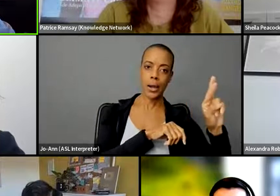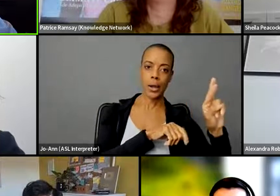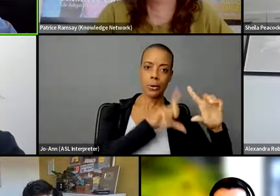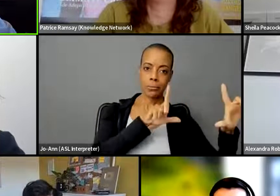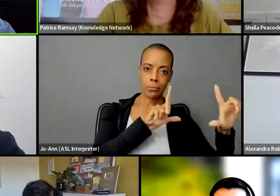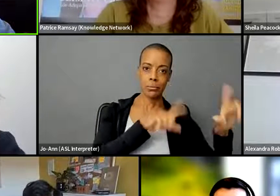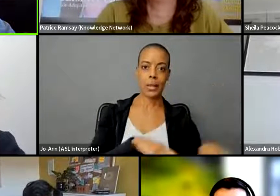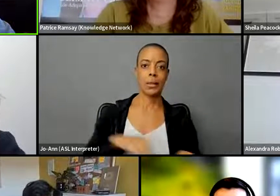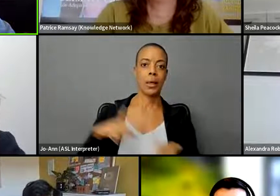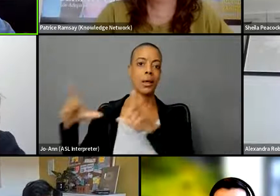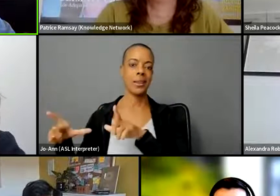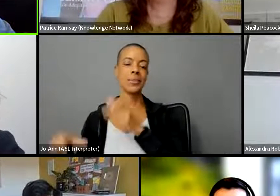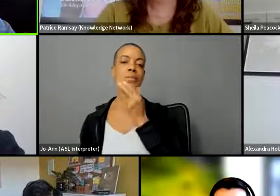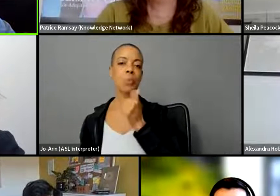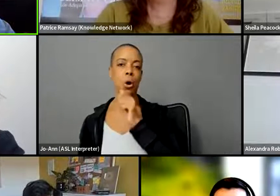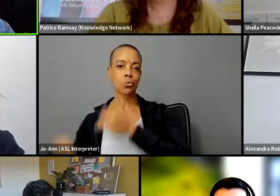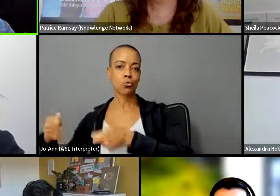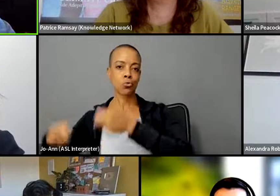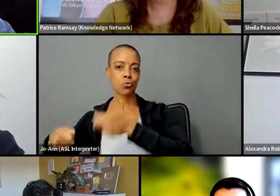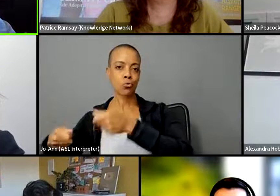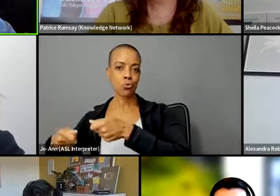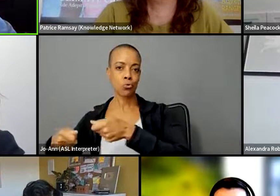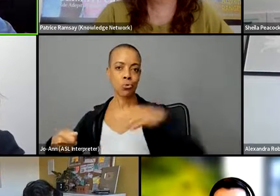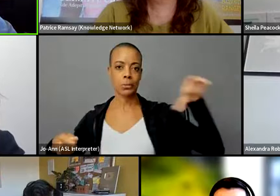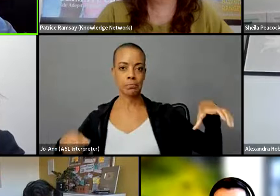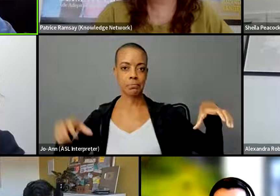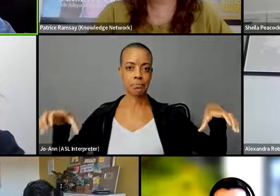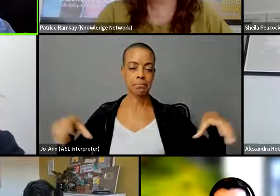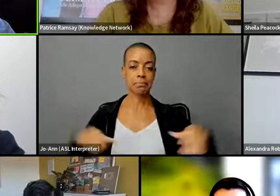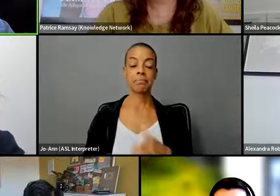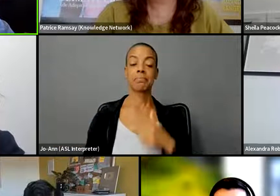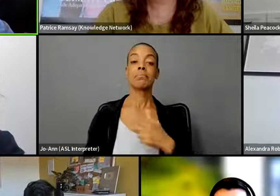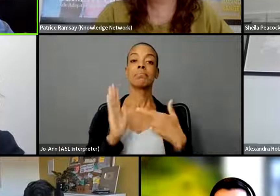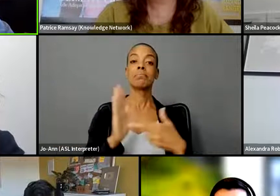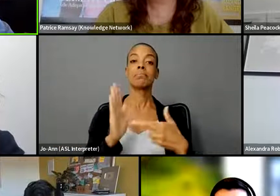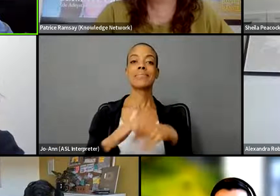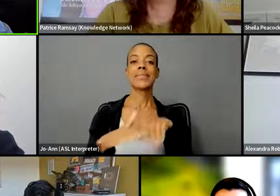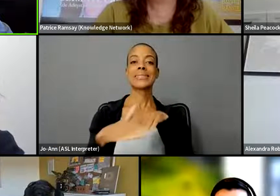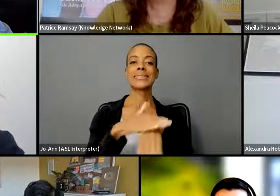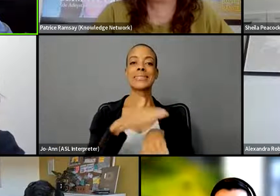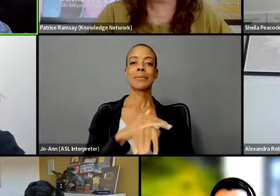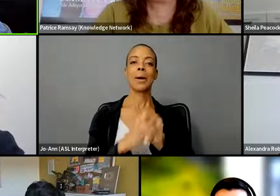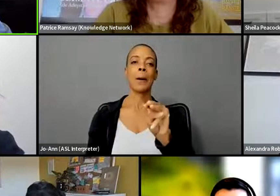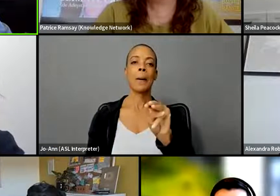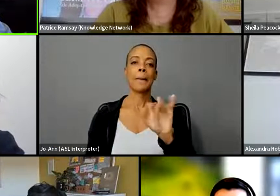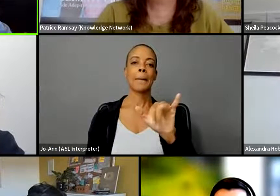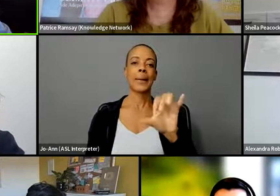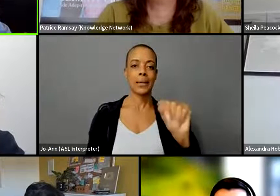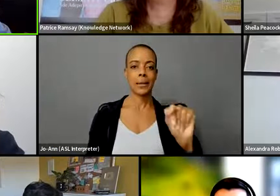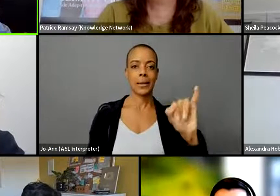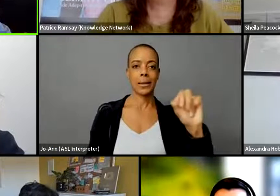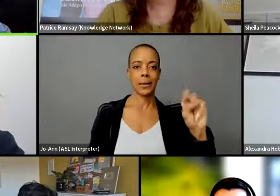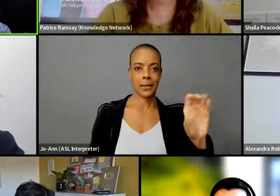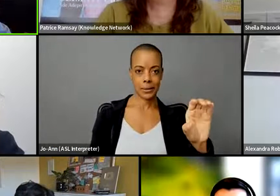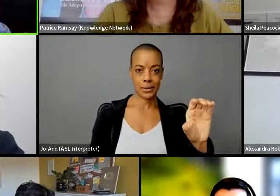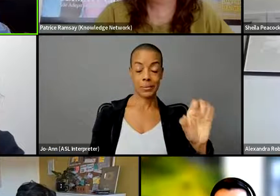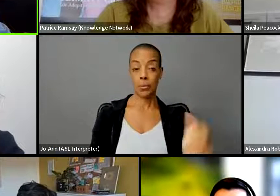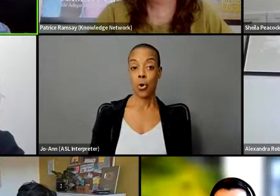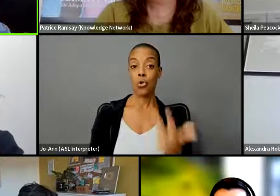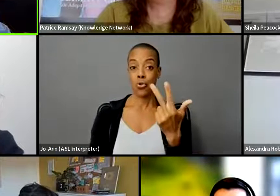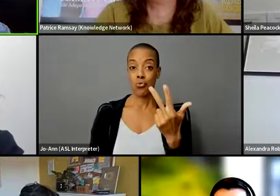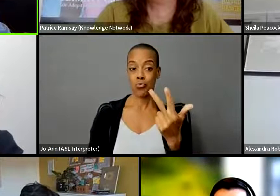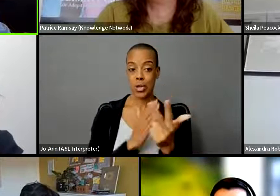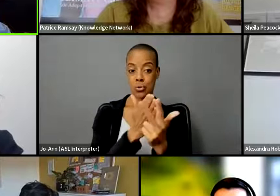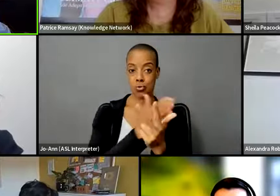other. So I represent AMI Accessible Media Incorporated, which is actually 3 services: AMI